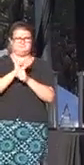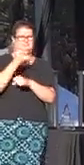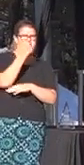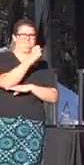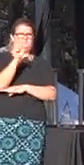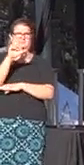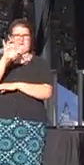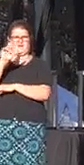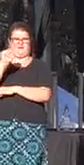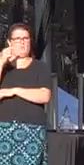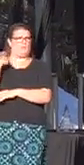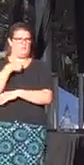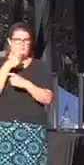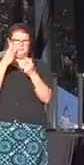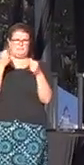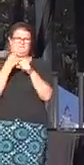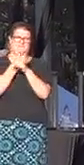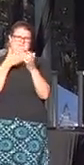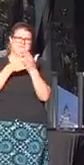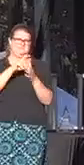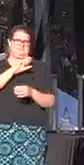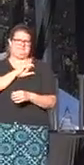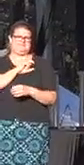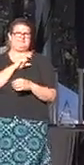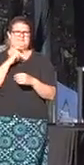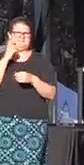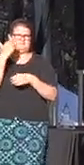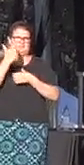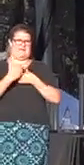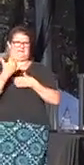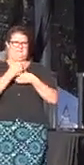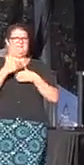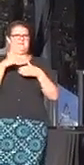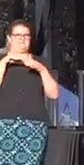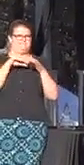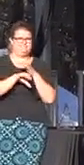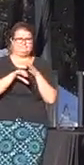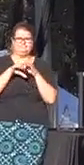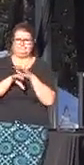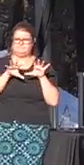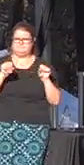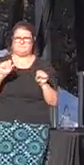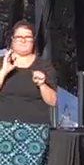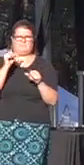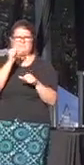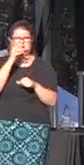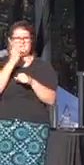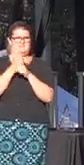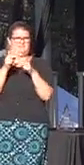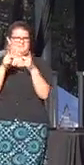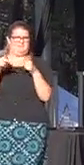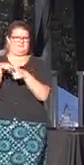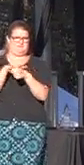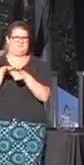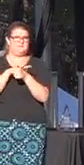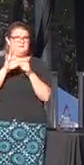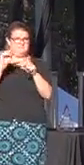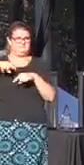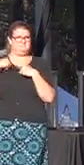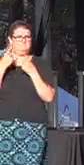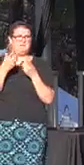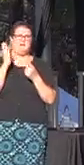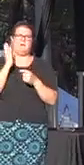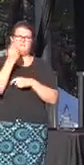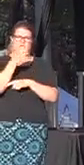back against police harassment and raids on our bars and our safe spaces. And despite the fact that since then our movement